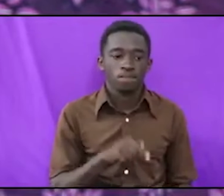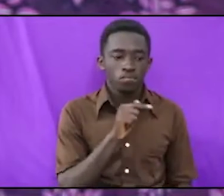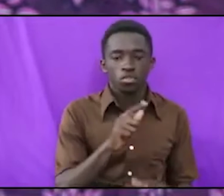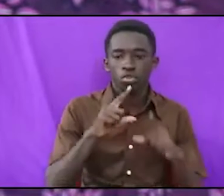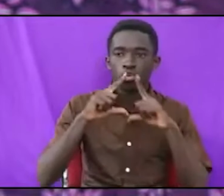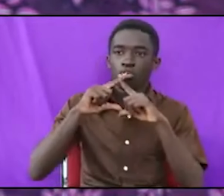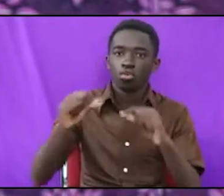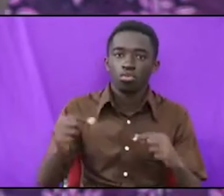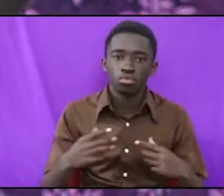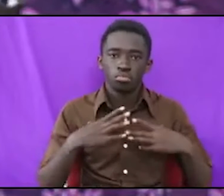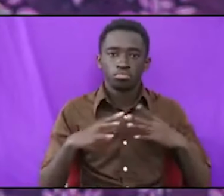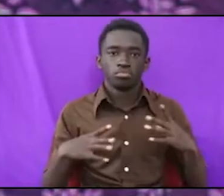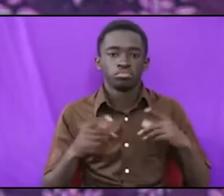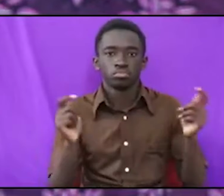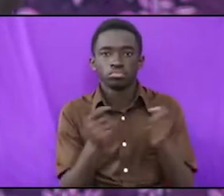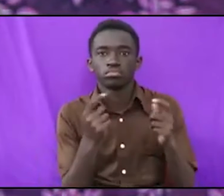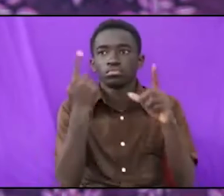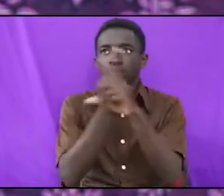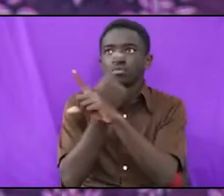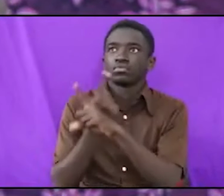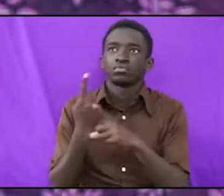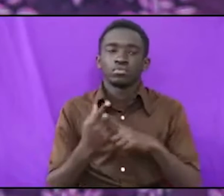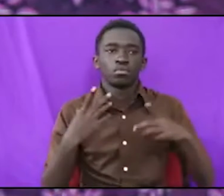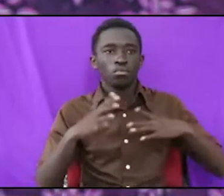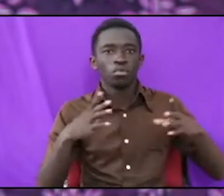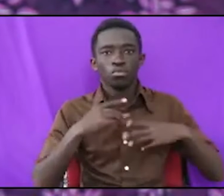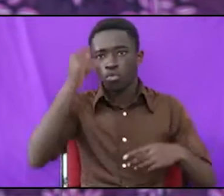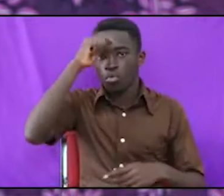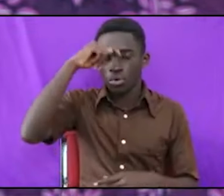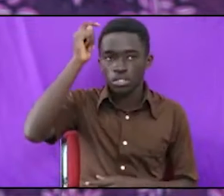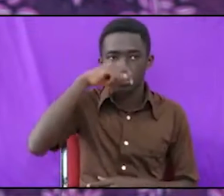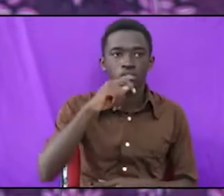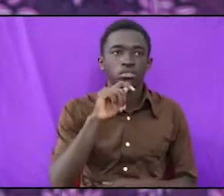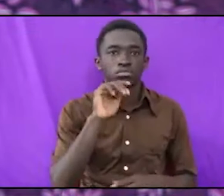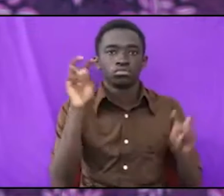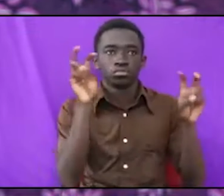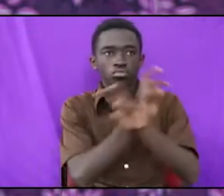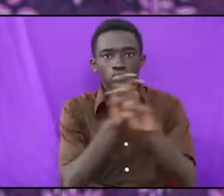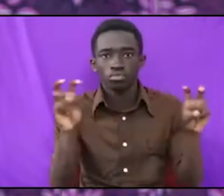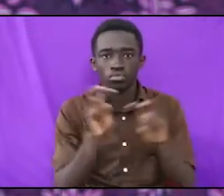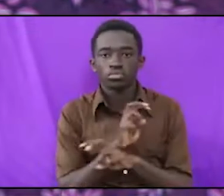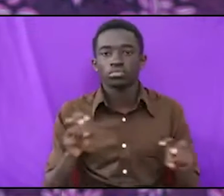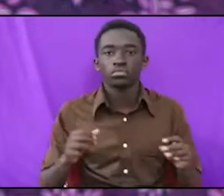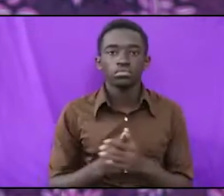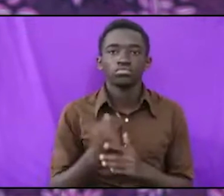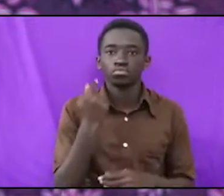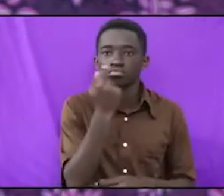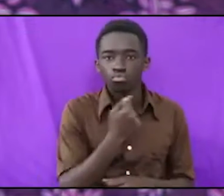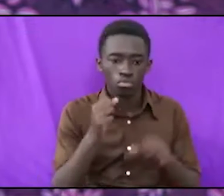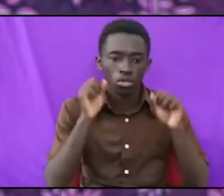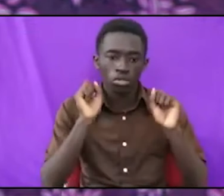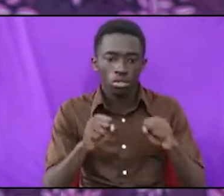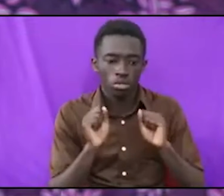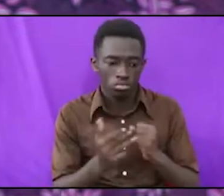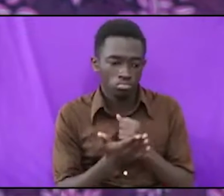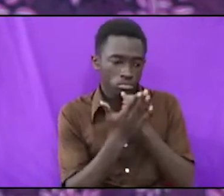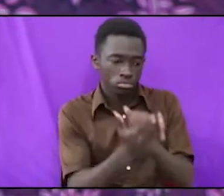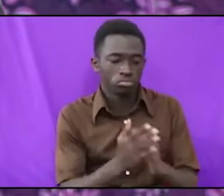the enchanters, and all those people with wisdom and who could interpret dreams in his